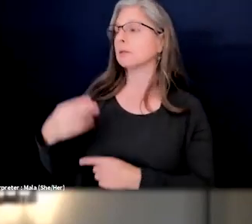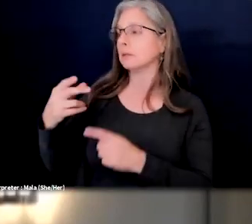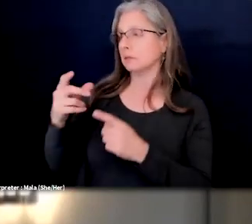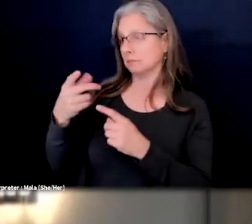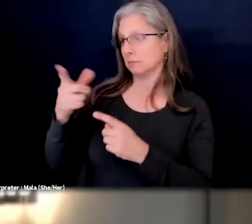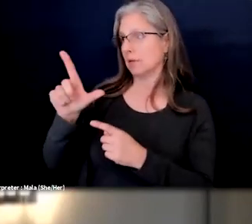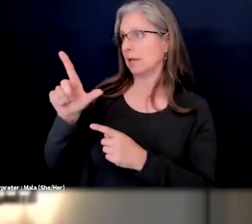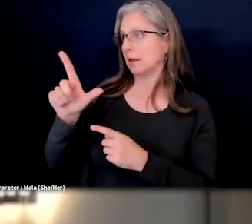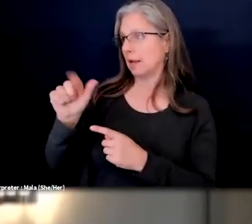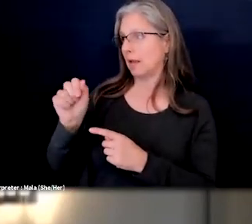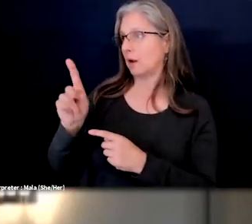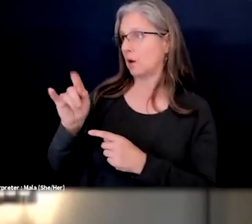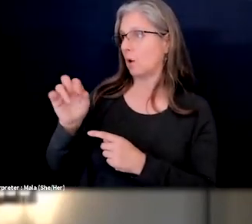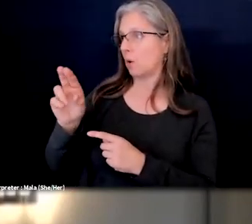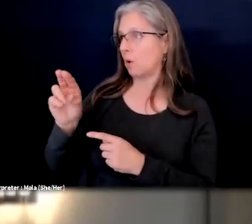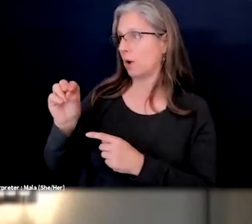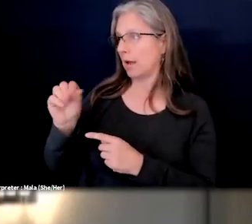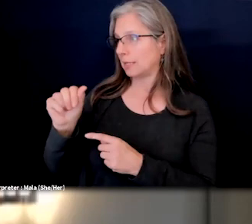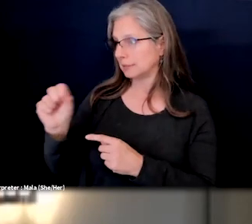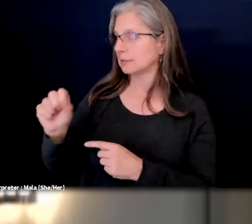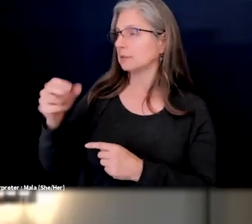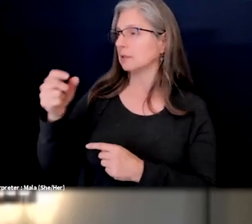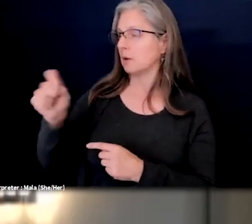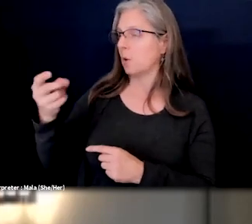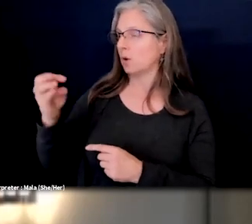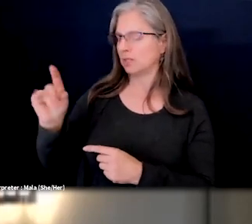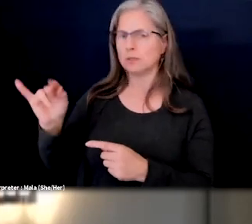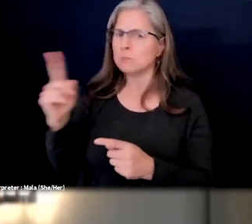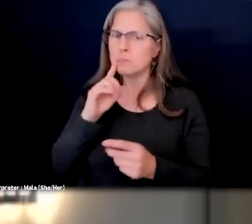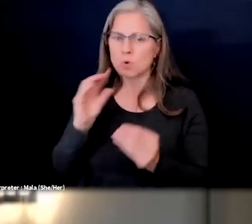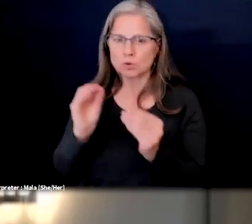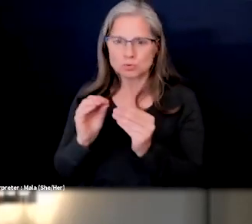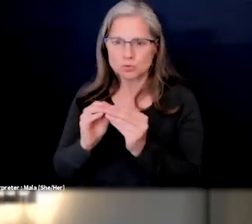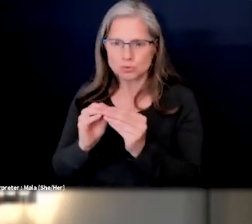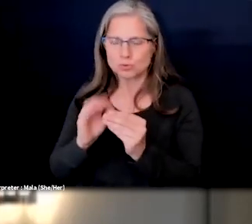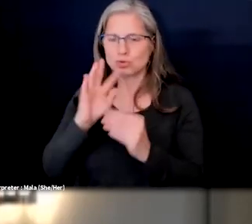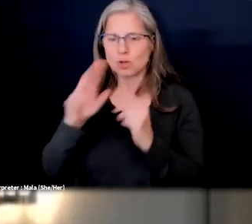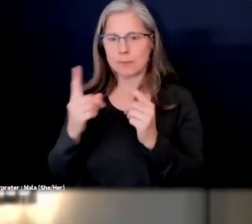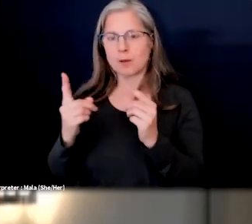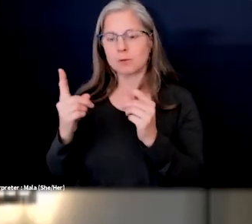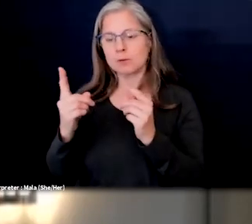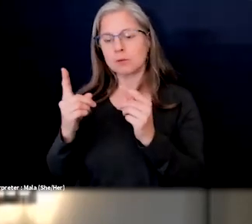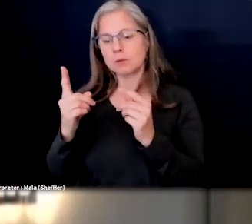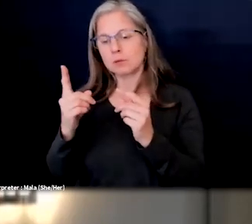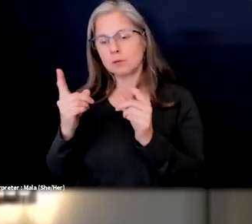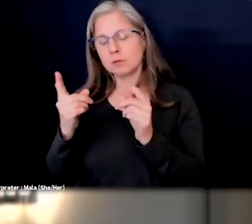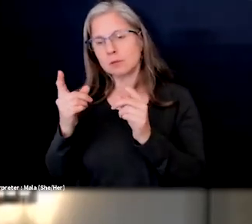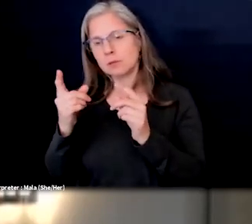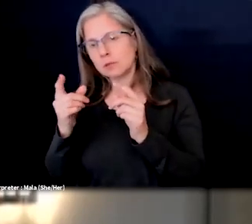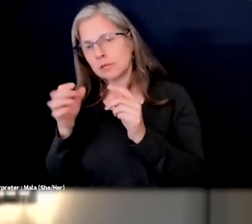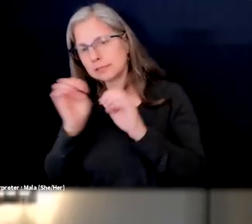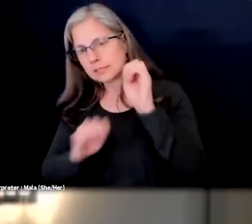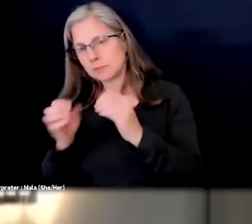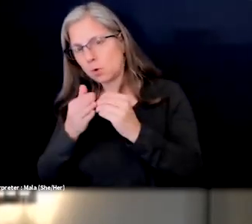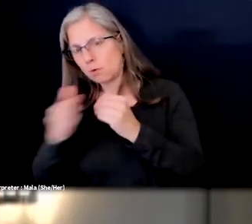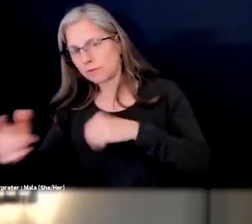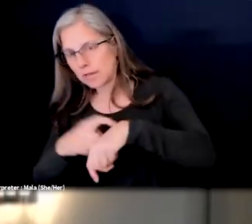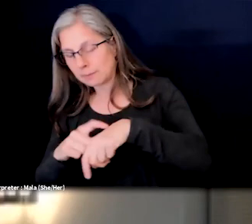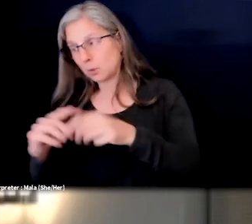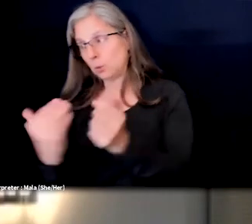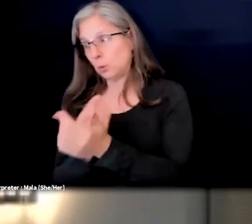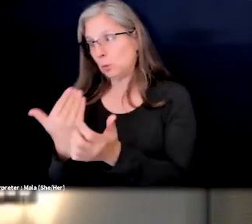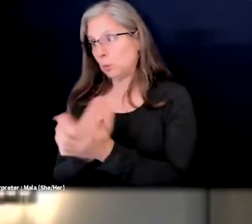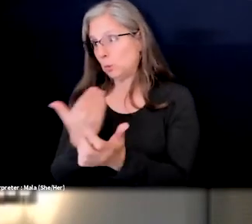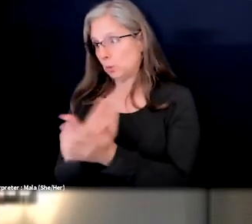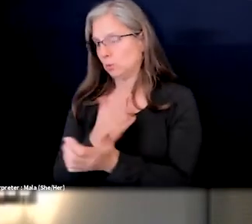earlier, which is a more true assessment of language development over time. That is a new assessment. It has been developed